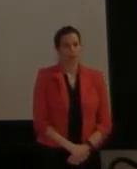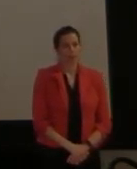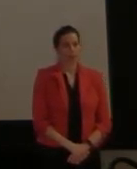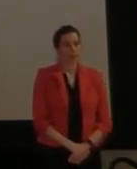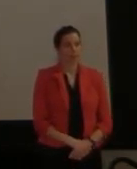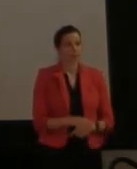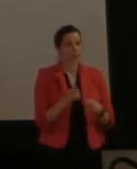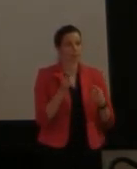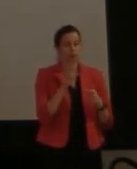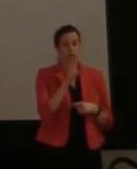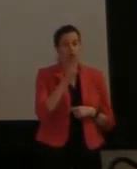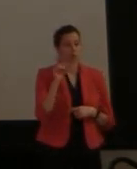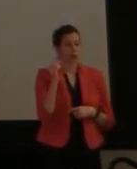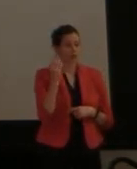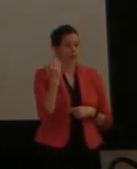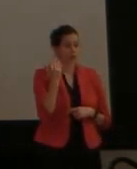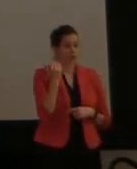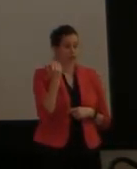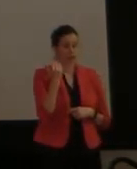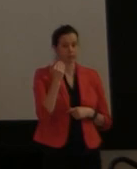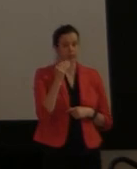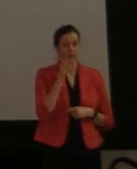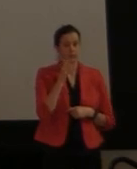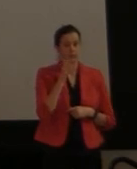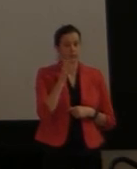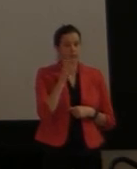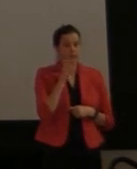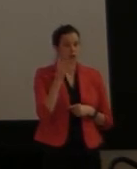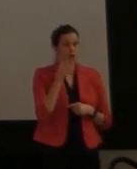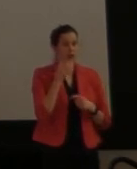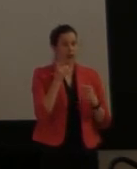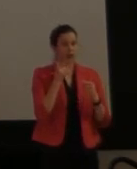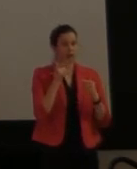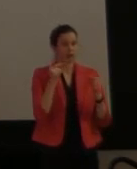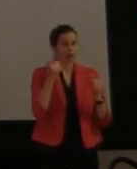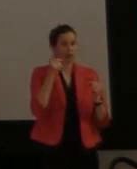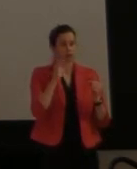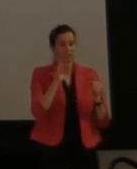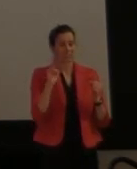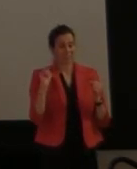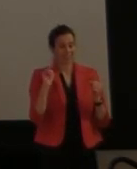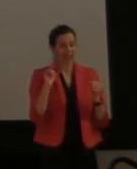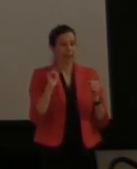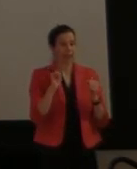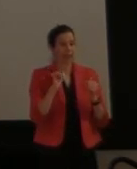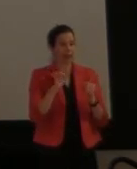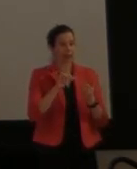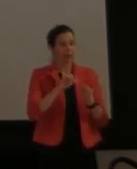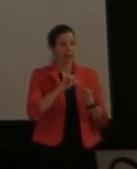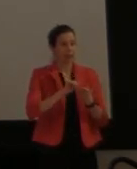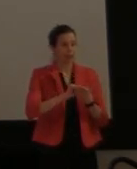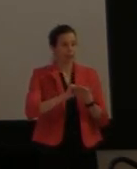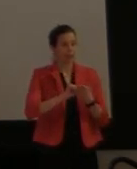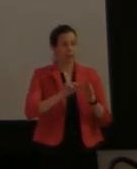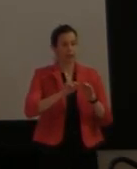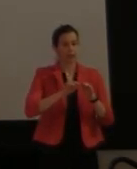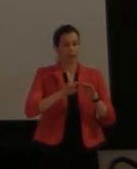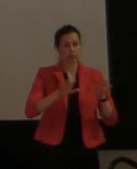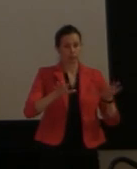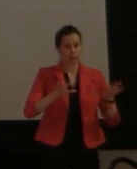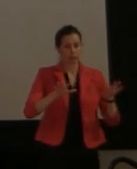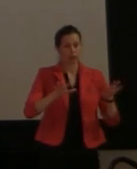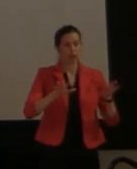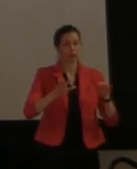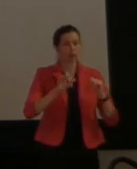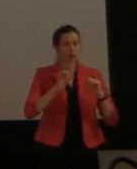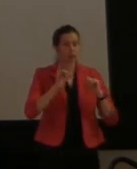In 2015, the Urban League of Greater Cincinnati published an excellent report titled The State of